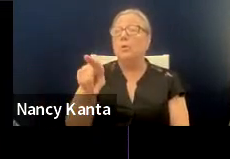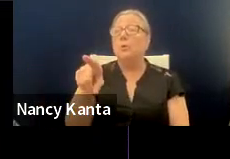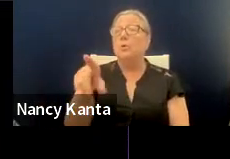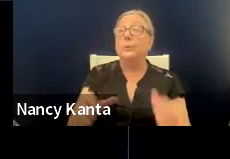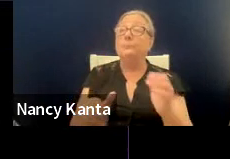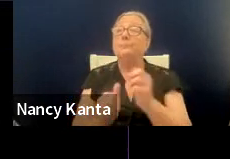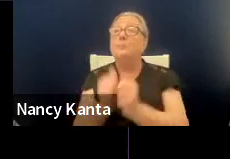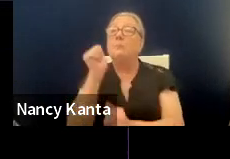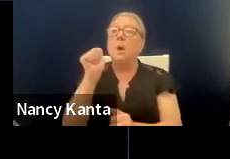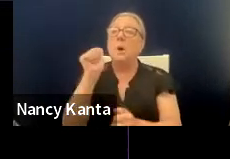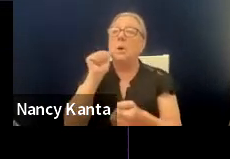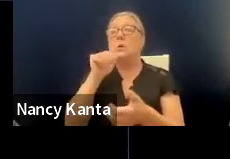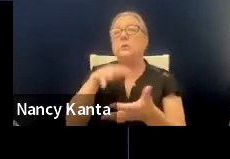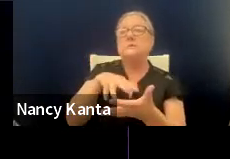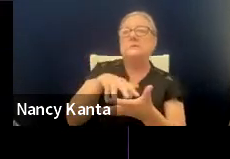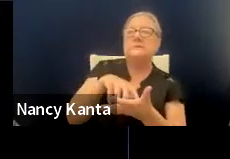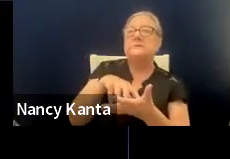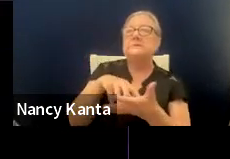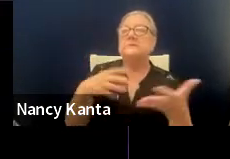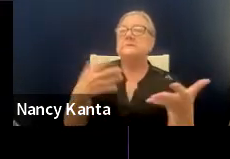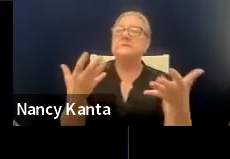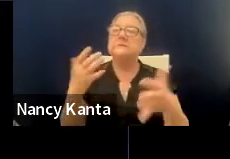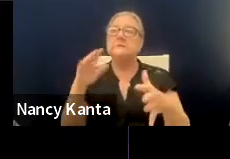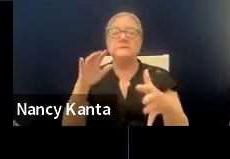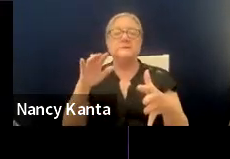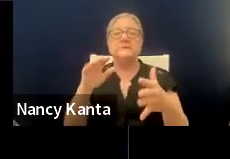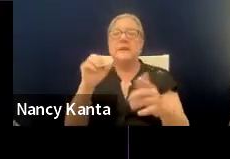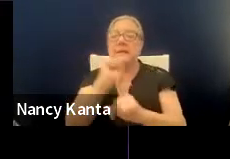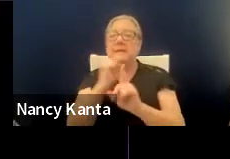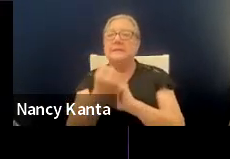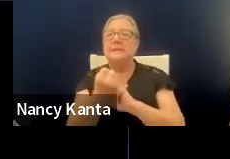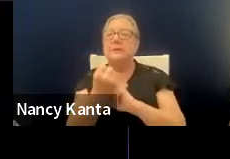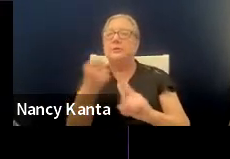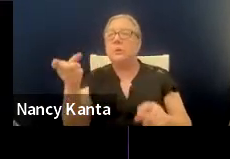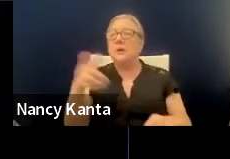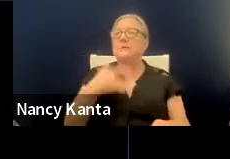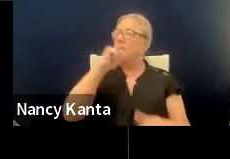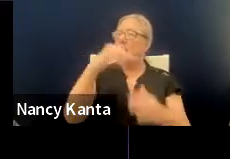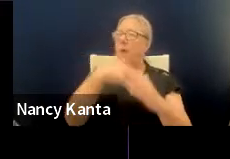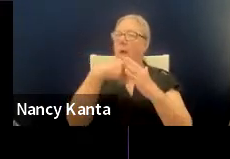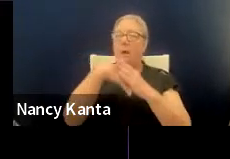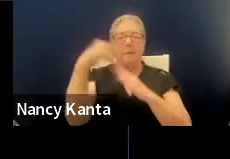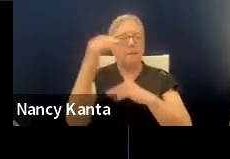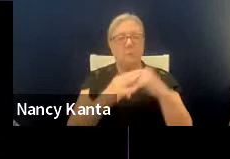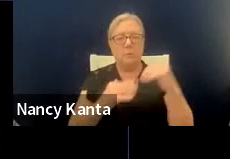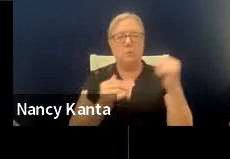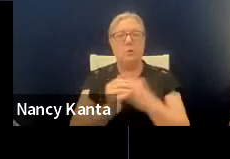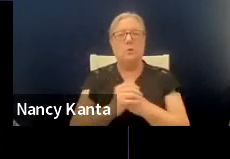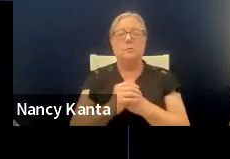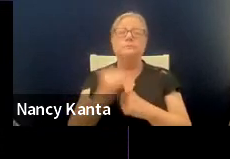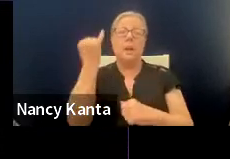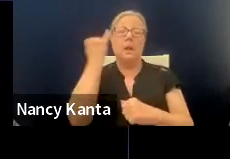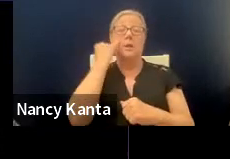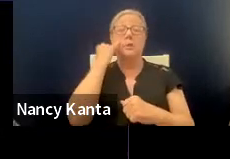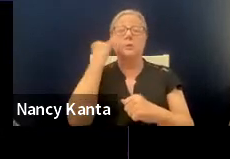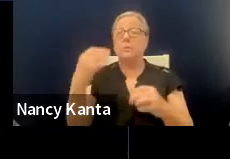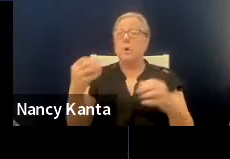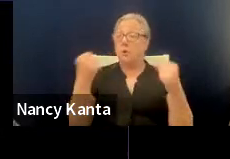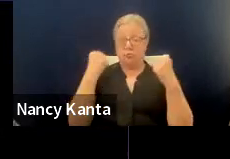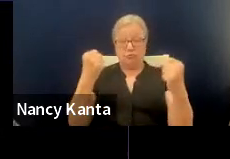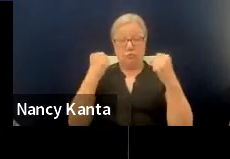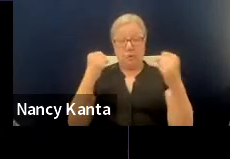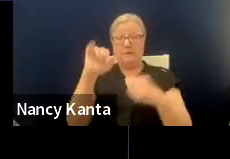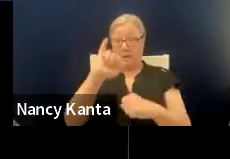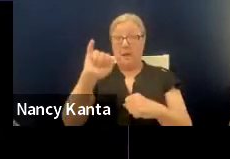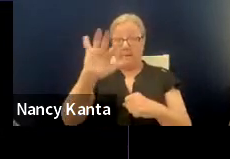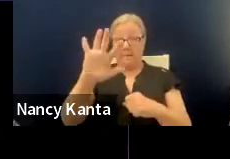vulnerable, I guess, as a user to situations that would make them uncomfortable. So if you're in a car driving along the